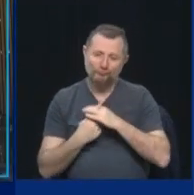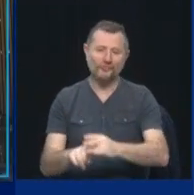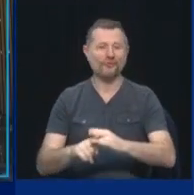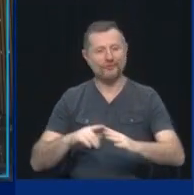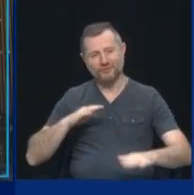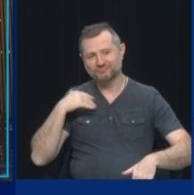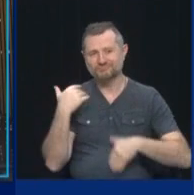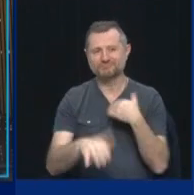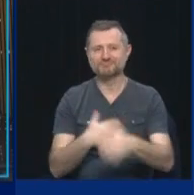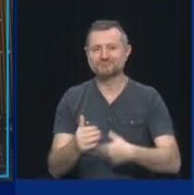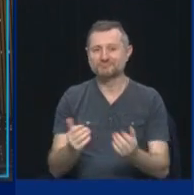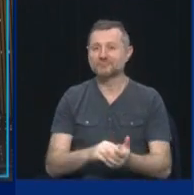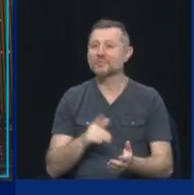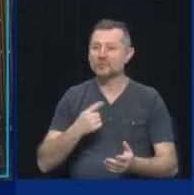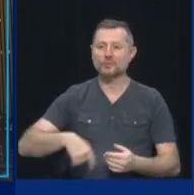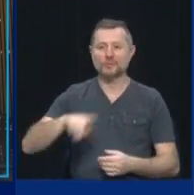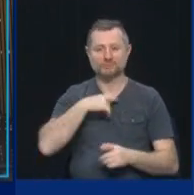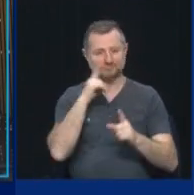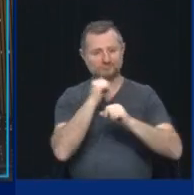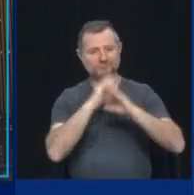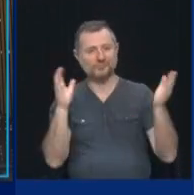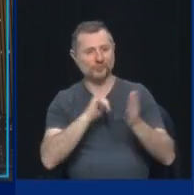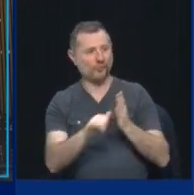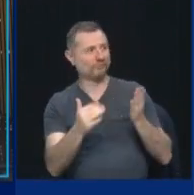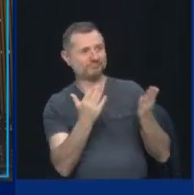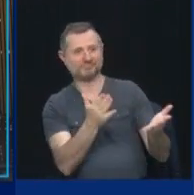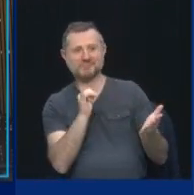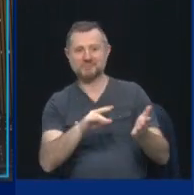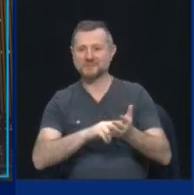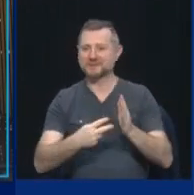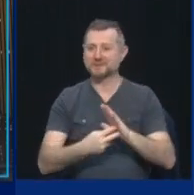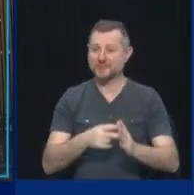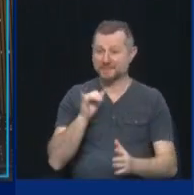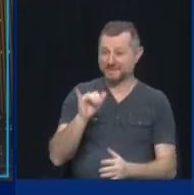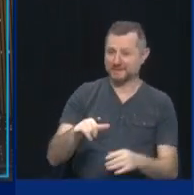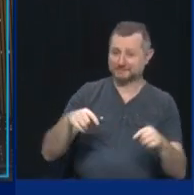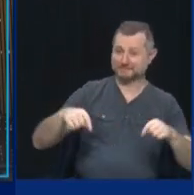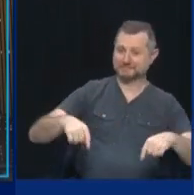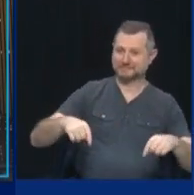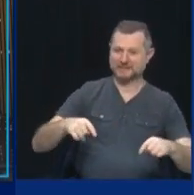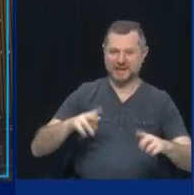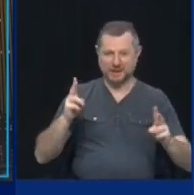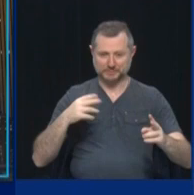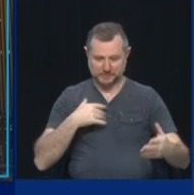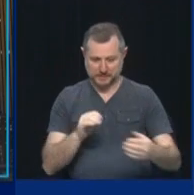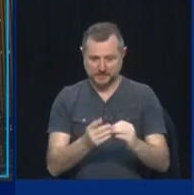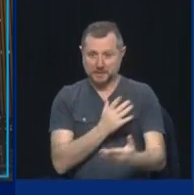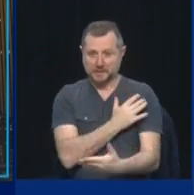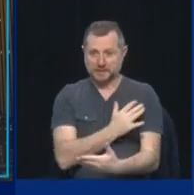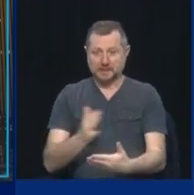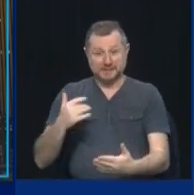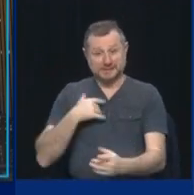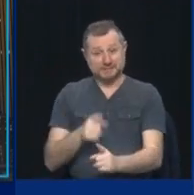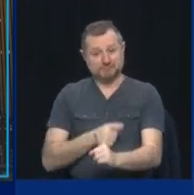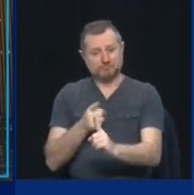be. And it's one of those moments in history where it is a character test.